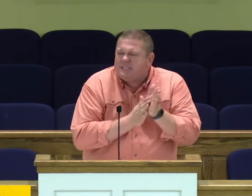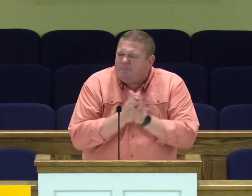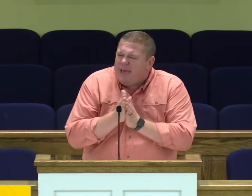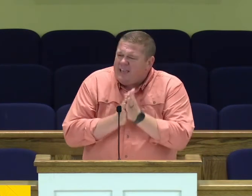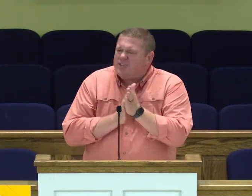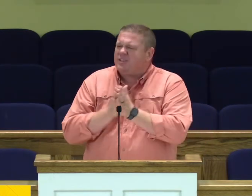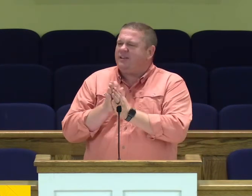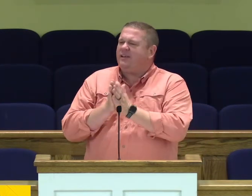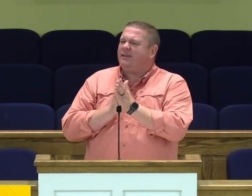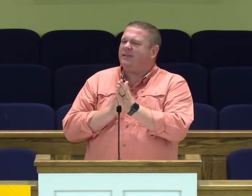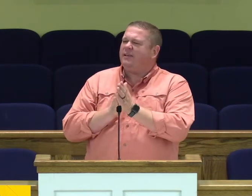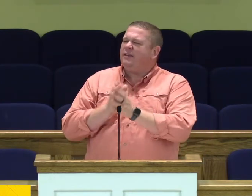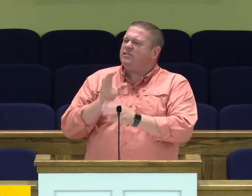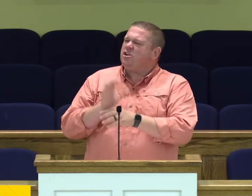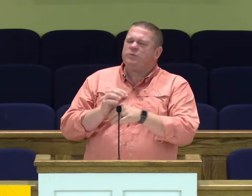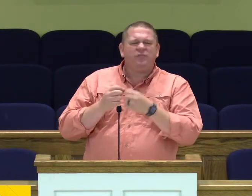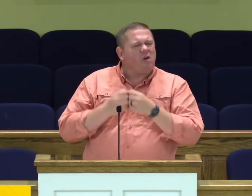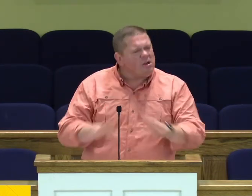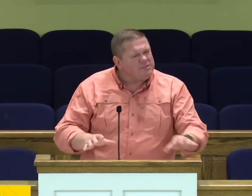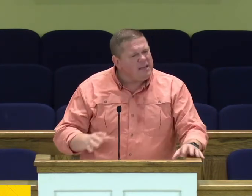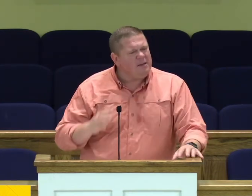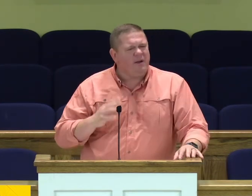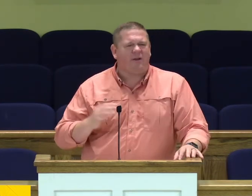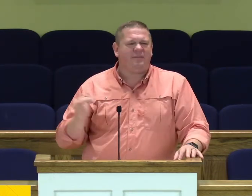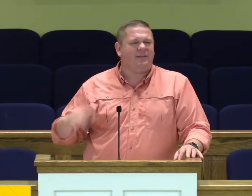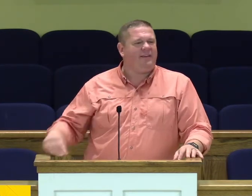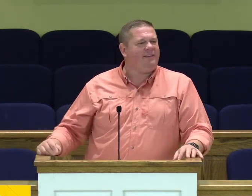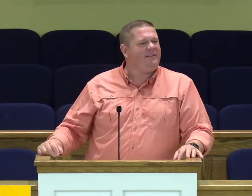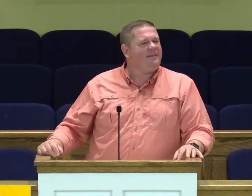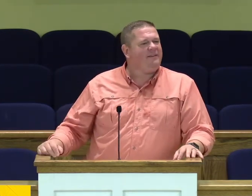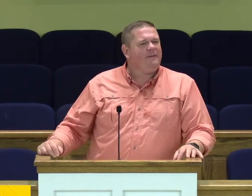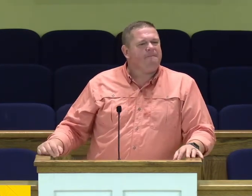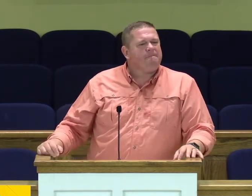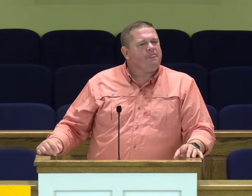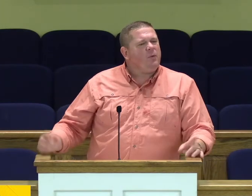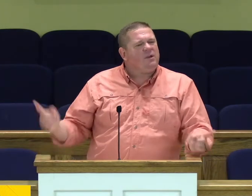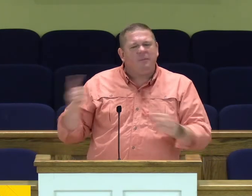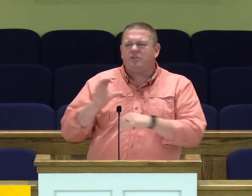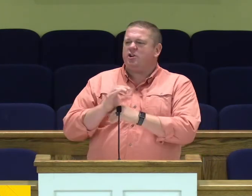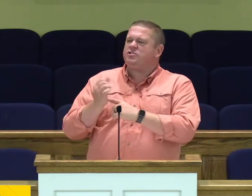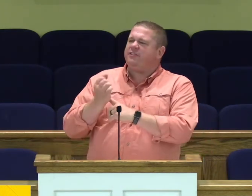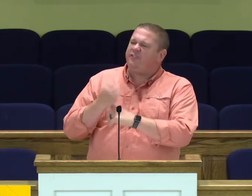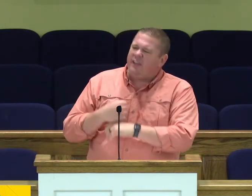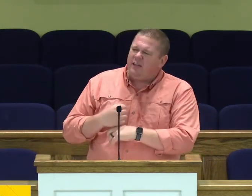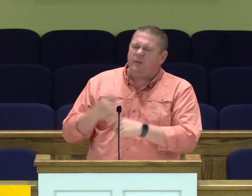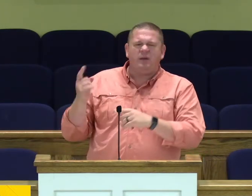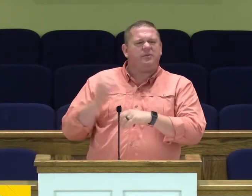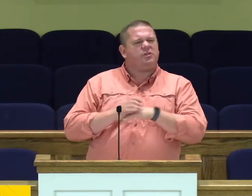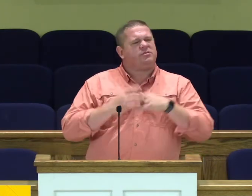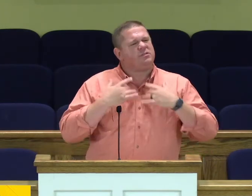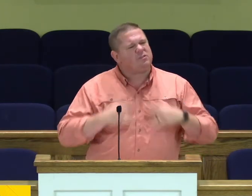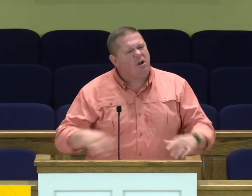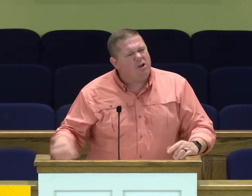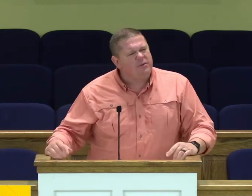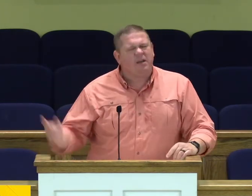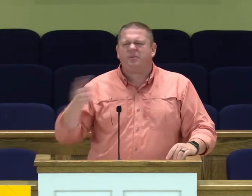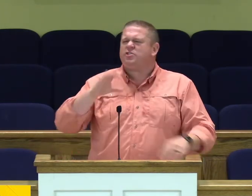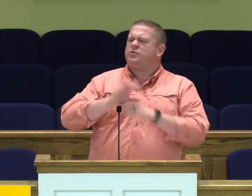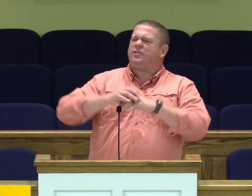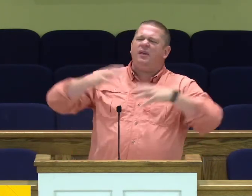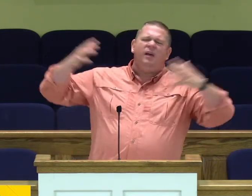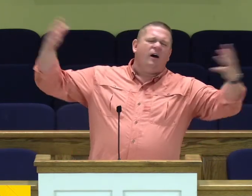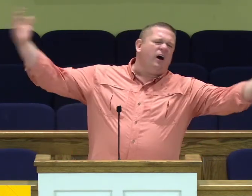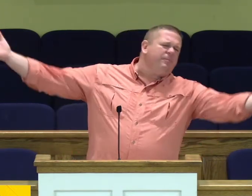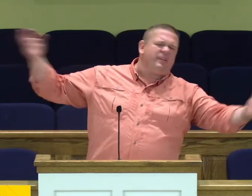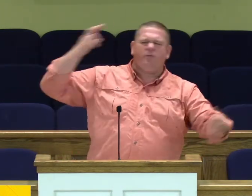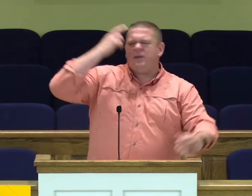of anticipation. Church, we've lost that in America today. We come to church defeated. We come to church discouraged. We come to church